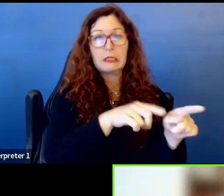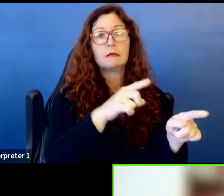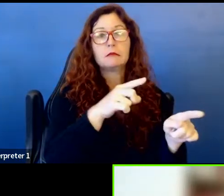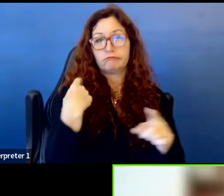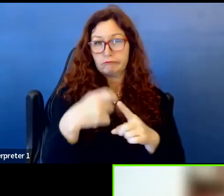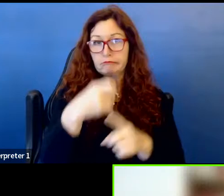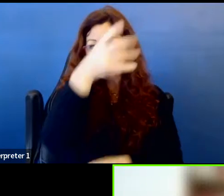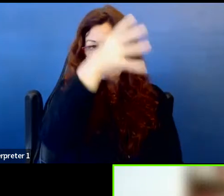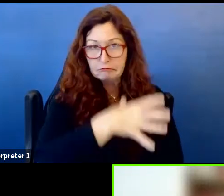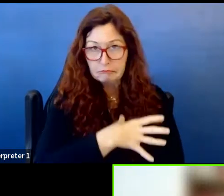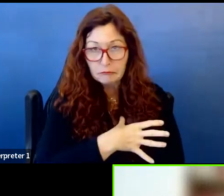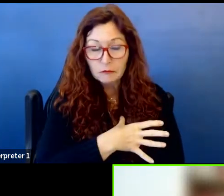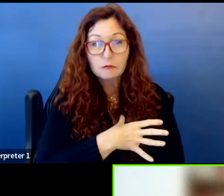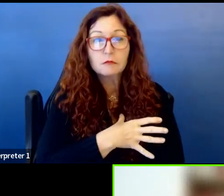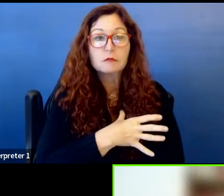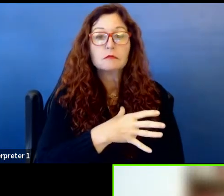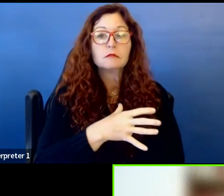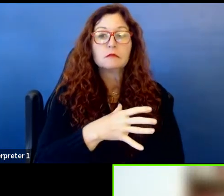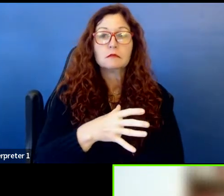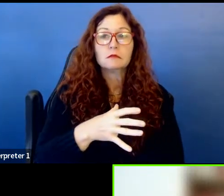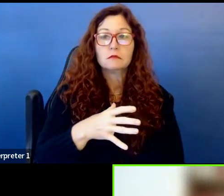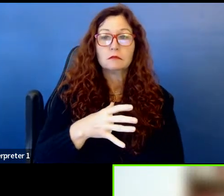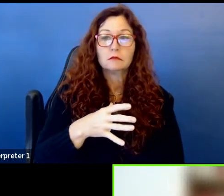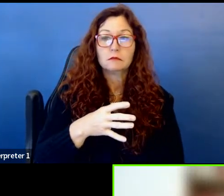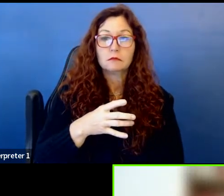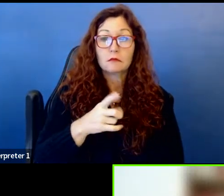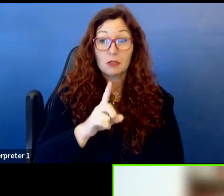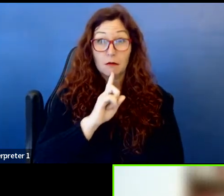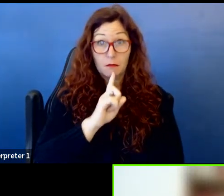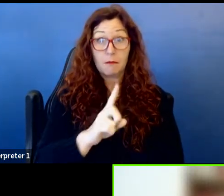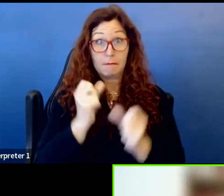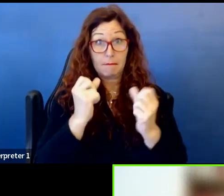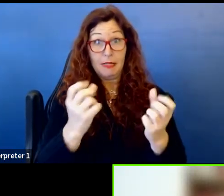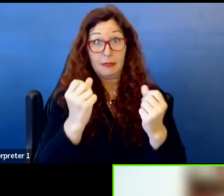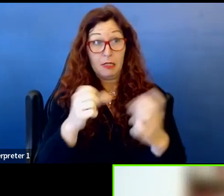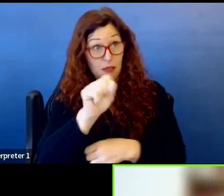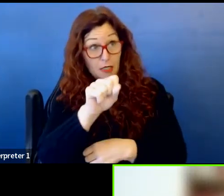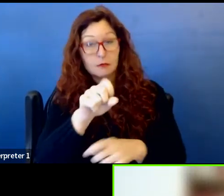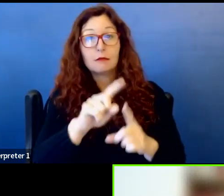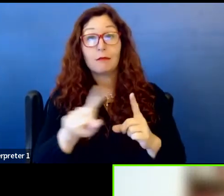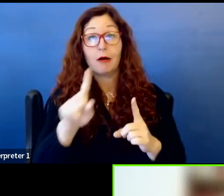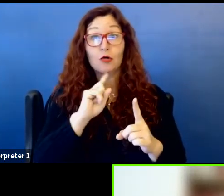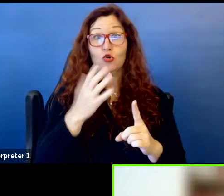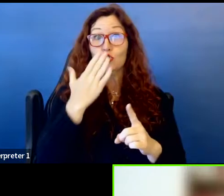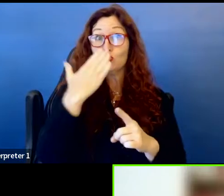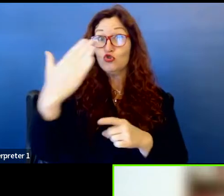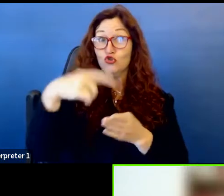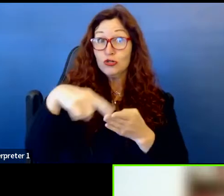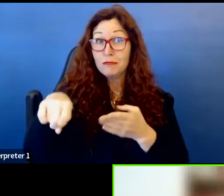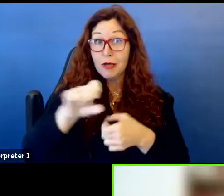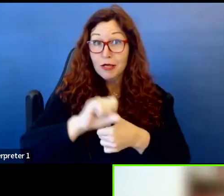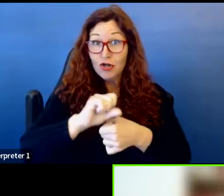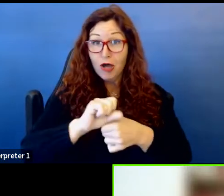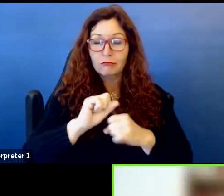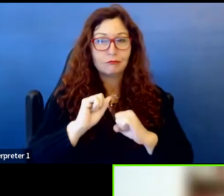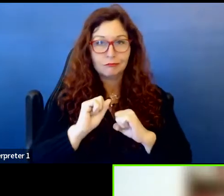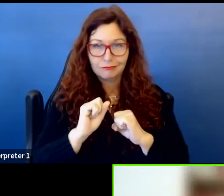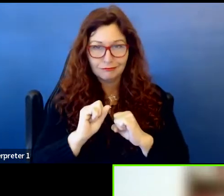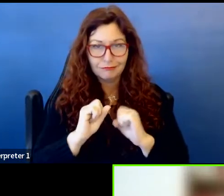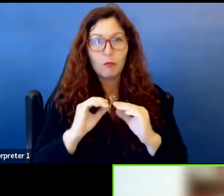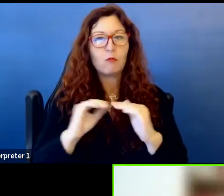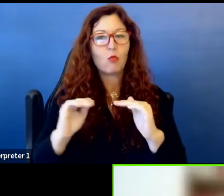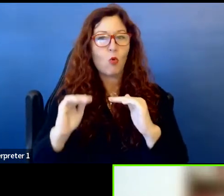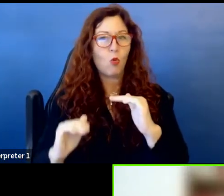less likely still to be in the best paying opportunities and apprenticeships so it's good to have also seen